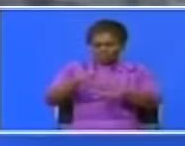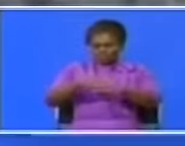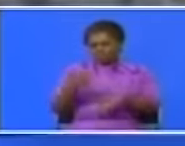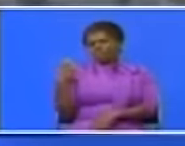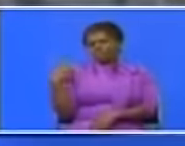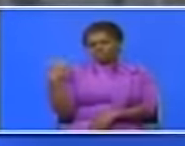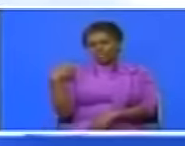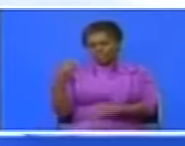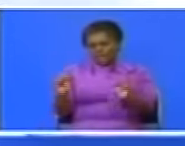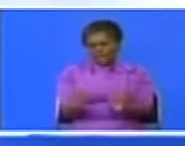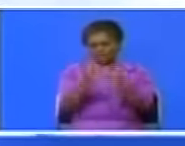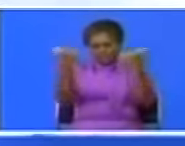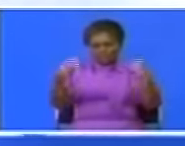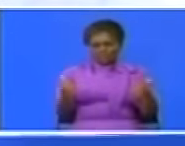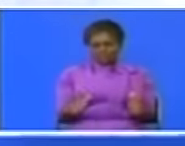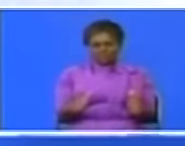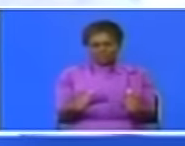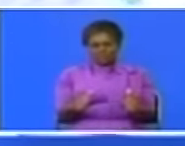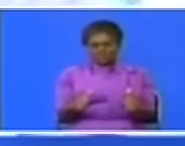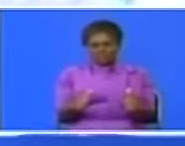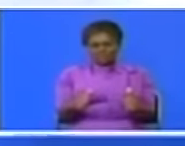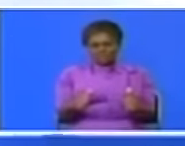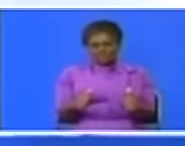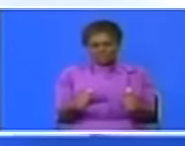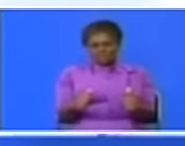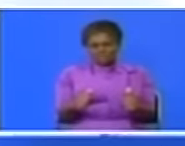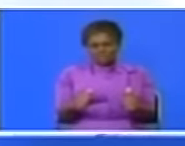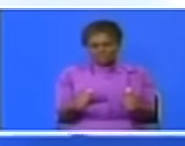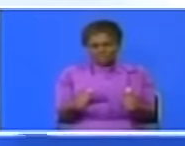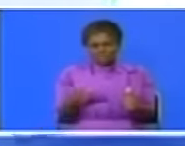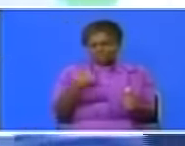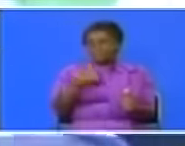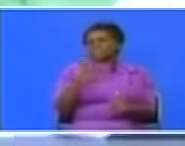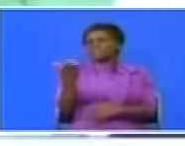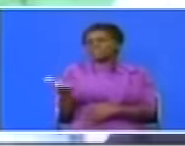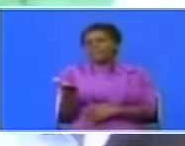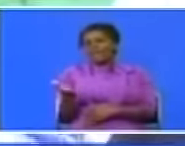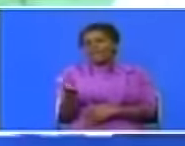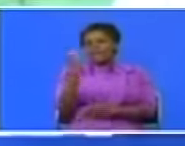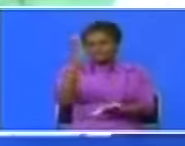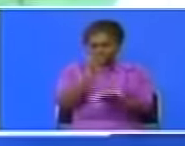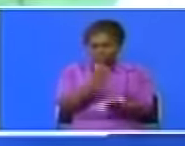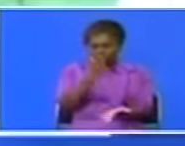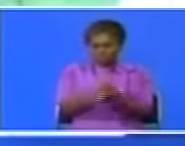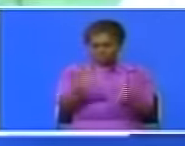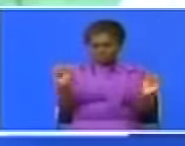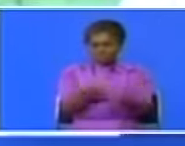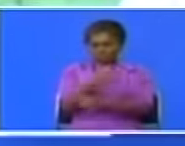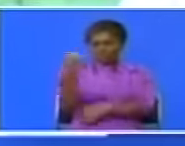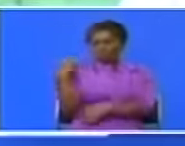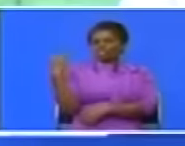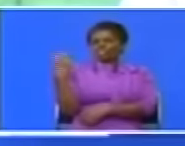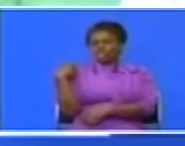consultations were not undertaken. The governor runs away from a rally in Malindi just because I attended. You can be sure that he cannot consult you on